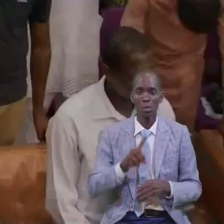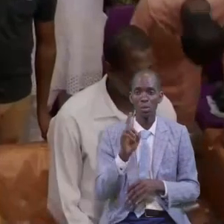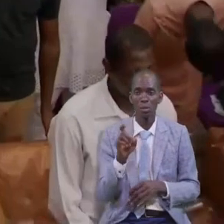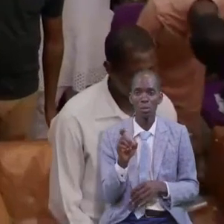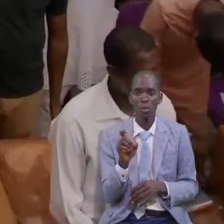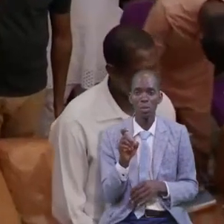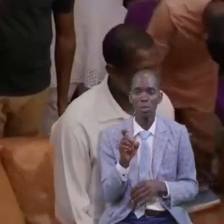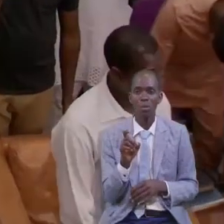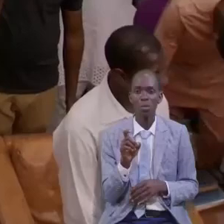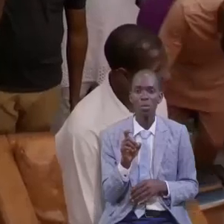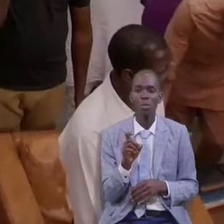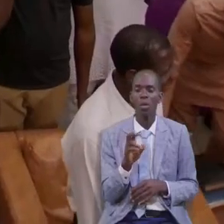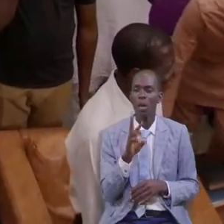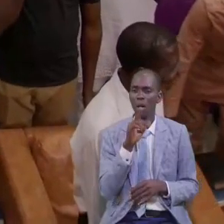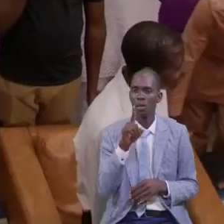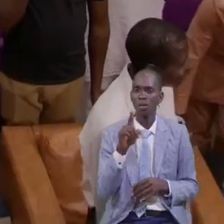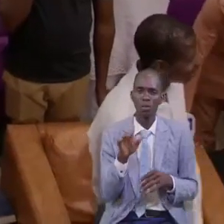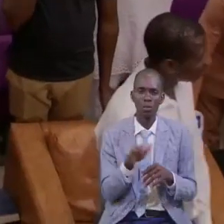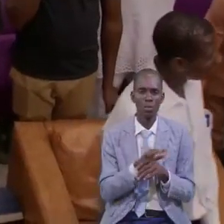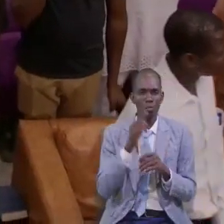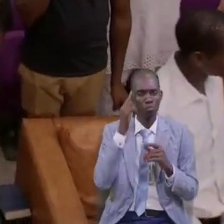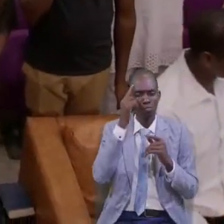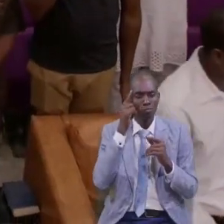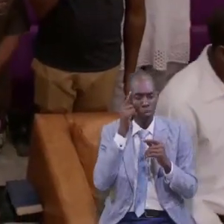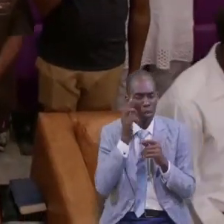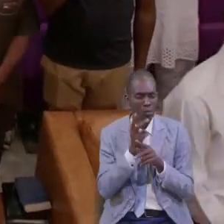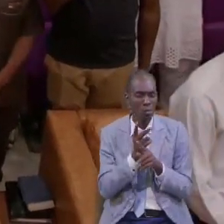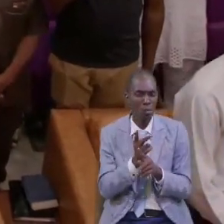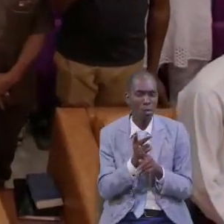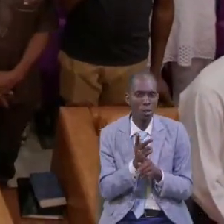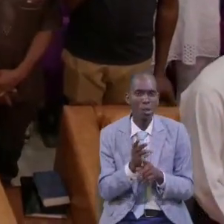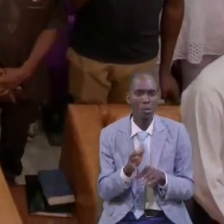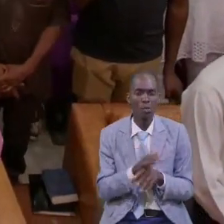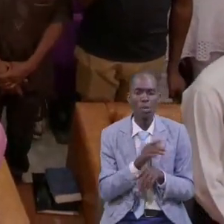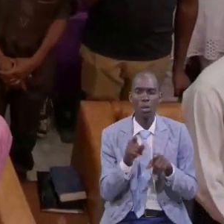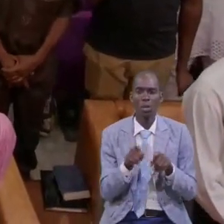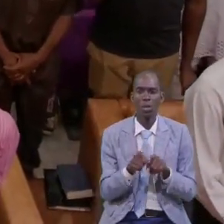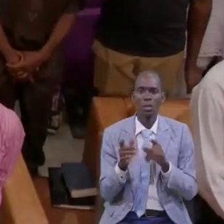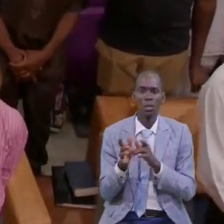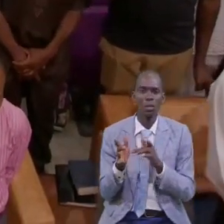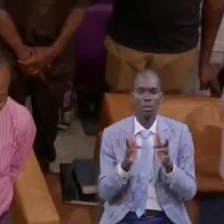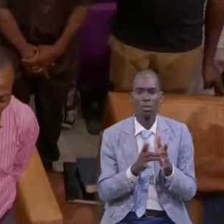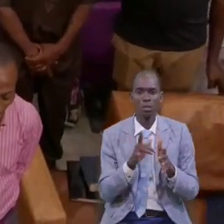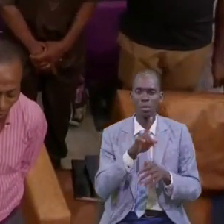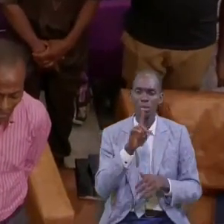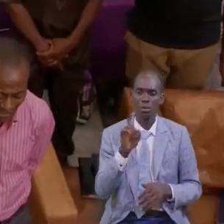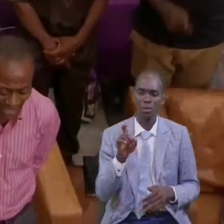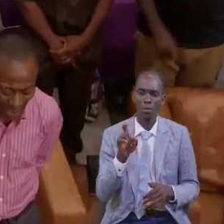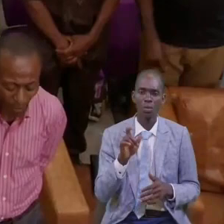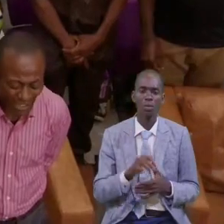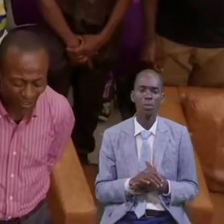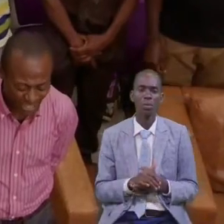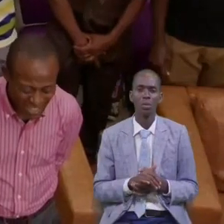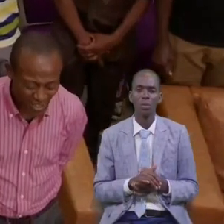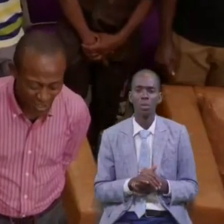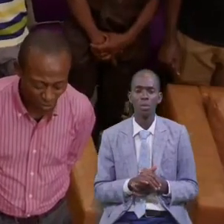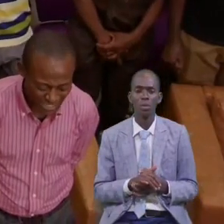Are you thoughtful, careful like Jesus?